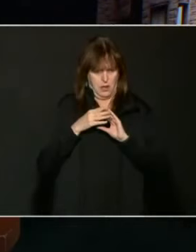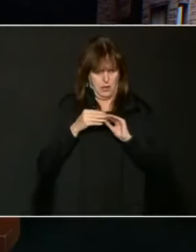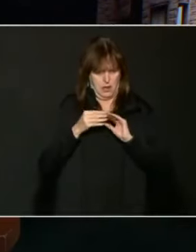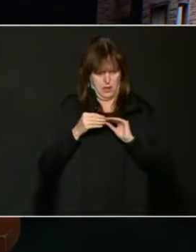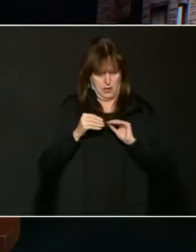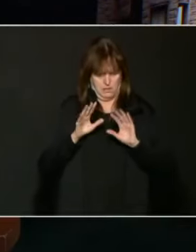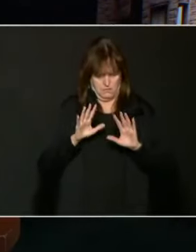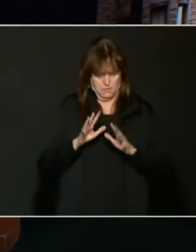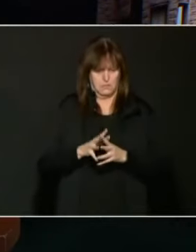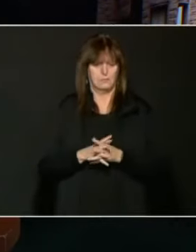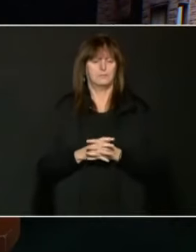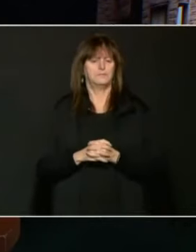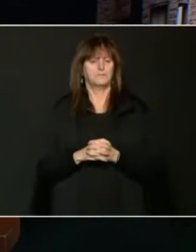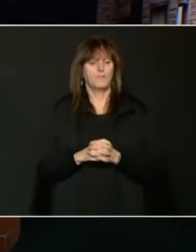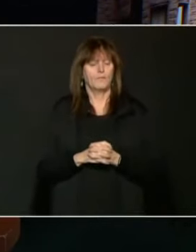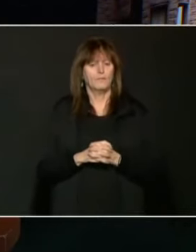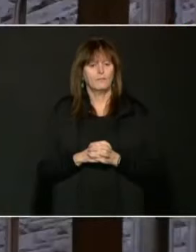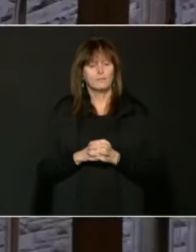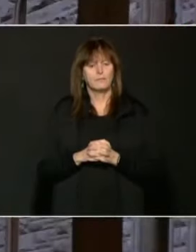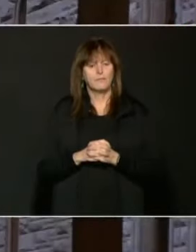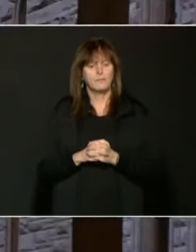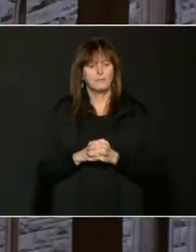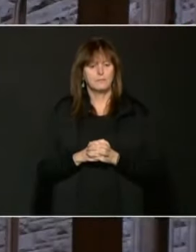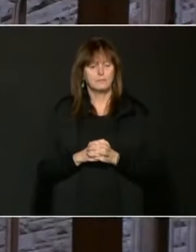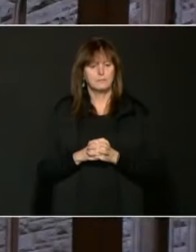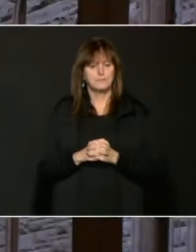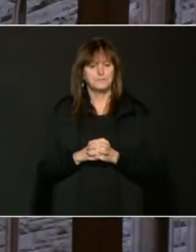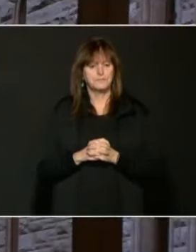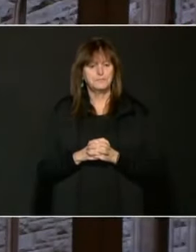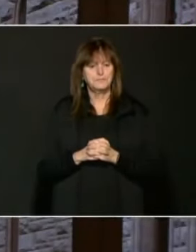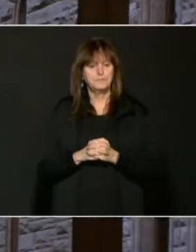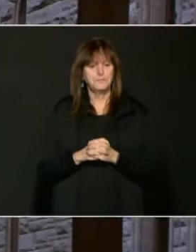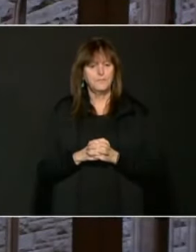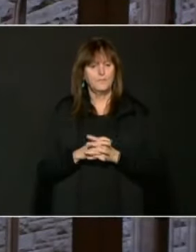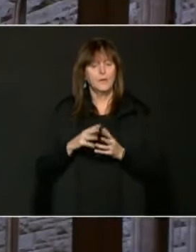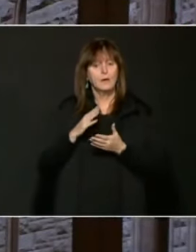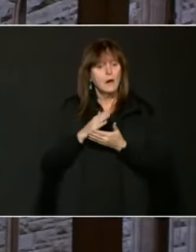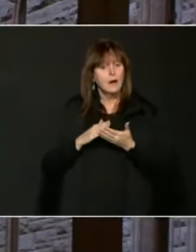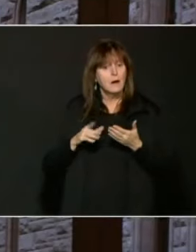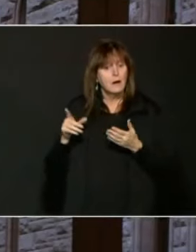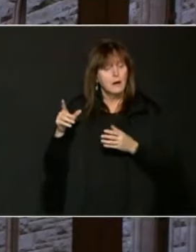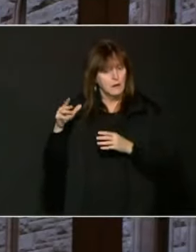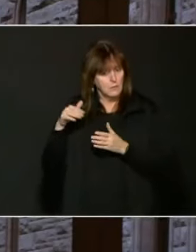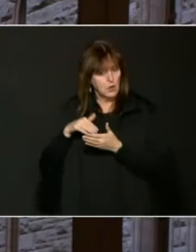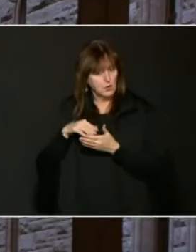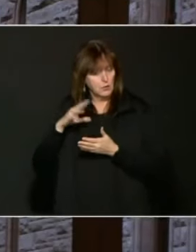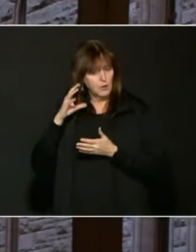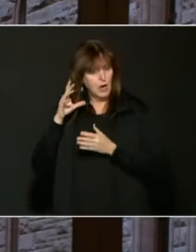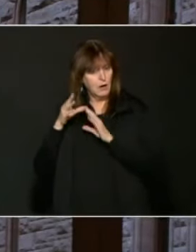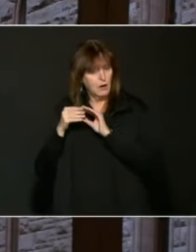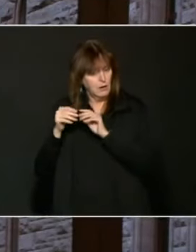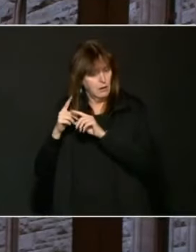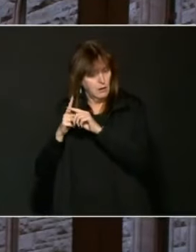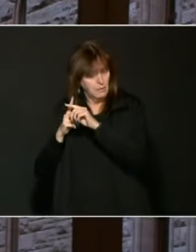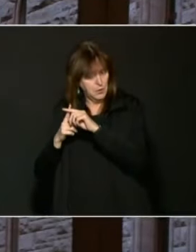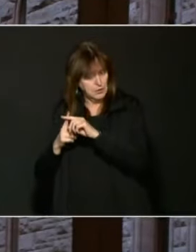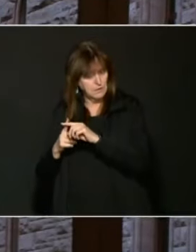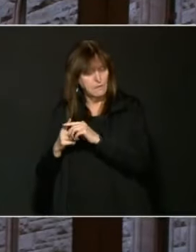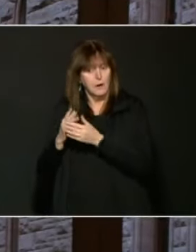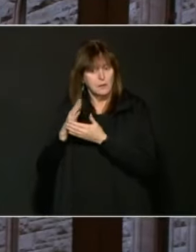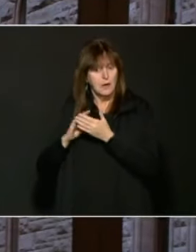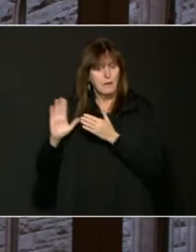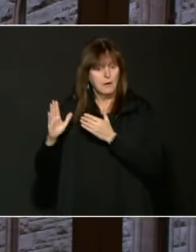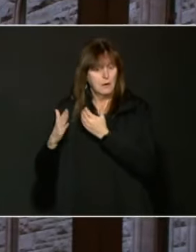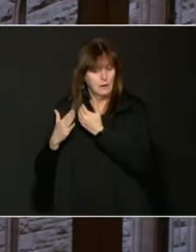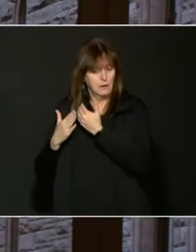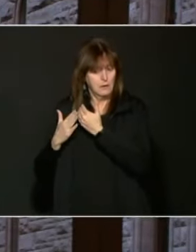challenging, some ways reassuring, and other ways raising the alerts and keeping those where we need to. But I'll comment